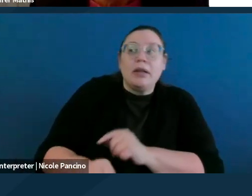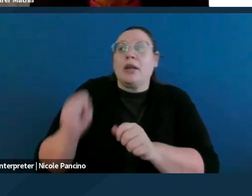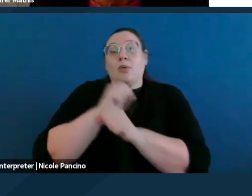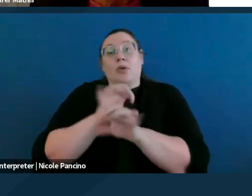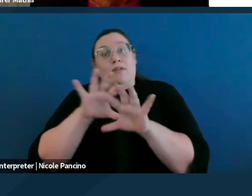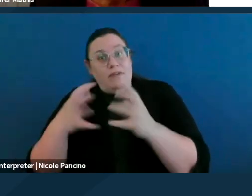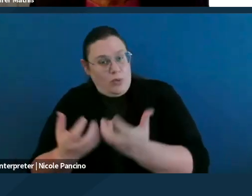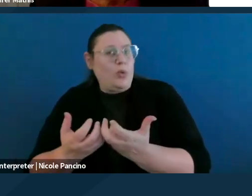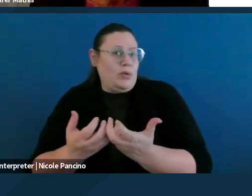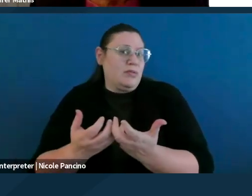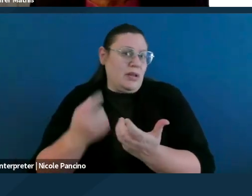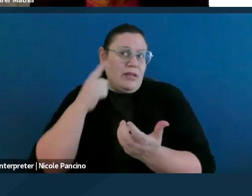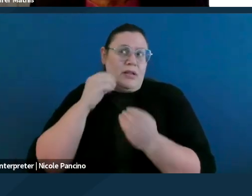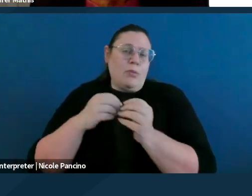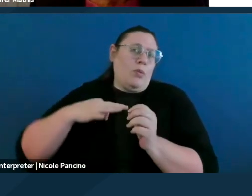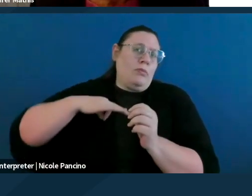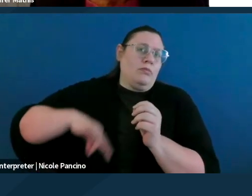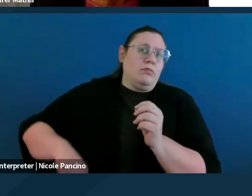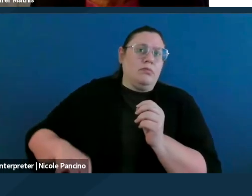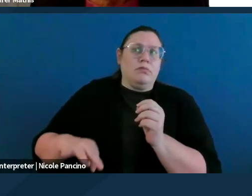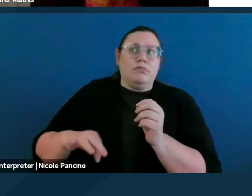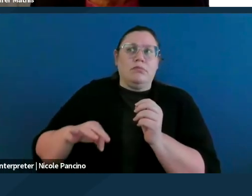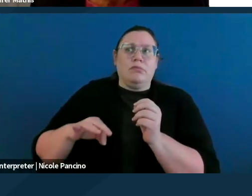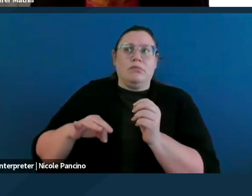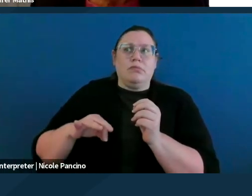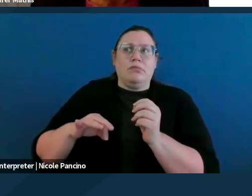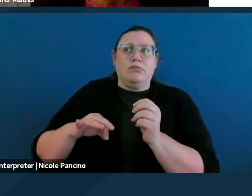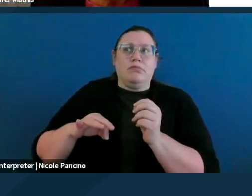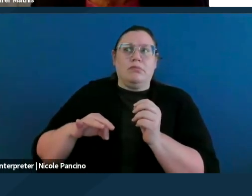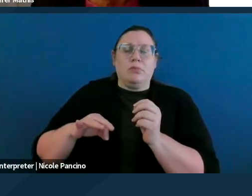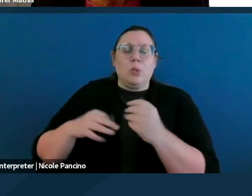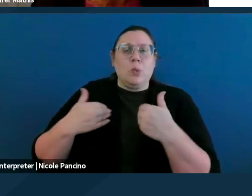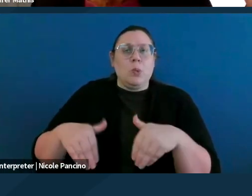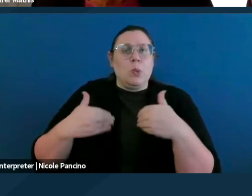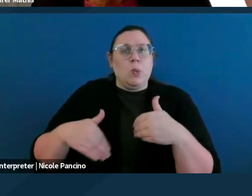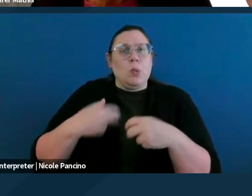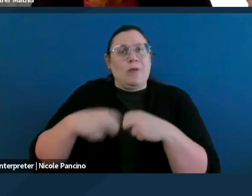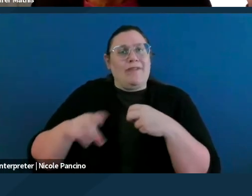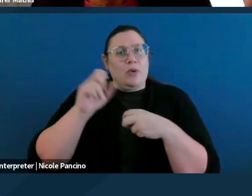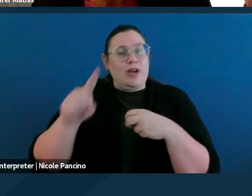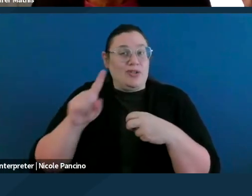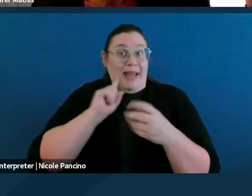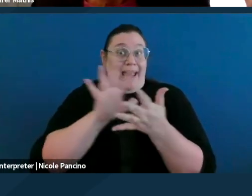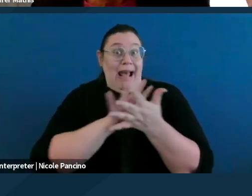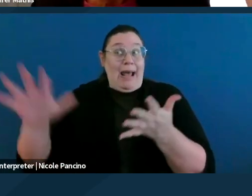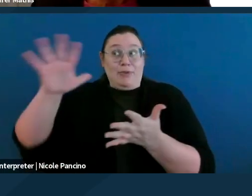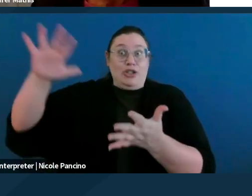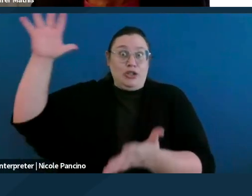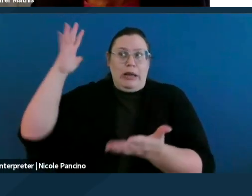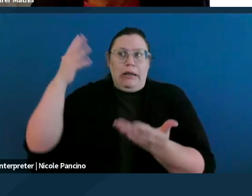more useful. Um, I think it's a hard question. I think in the abstract, it may depend